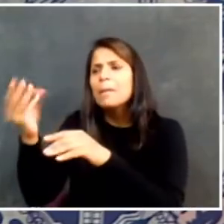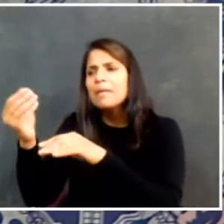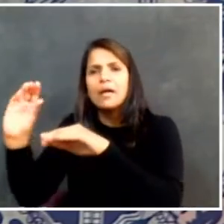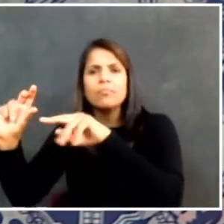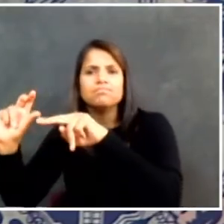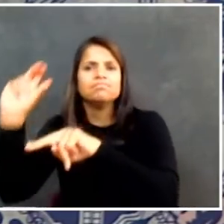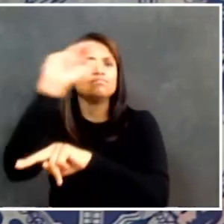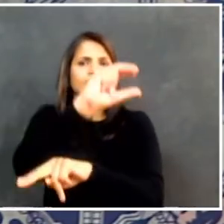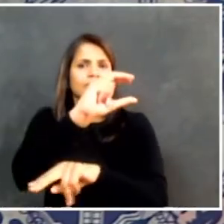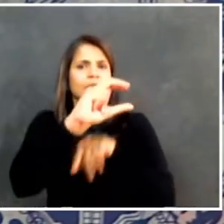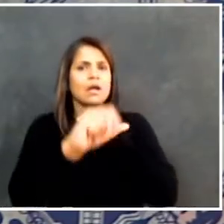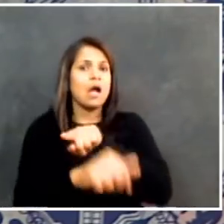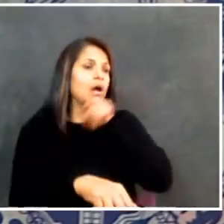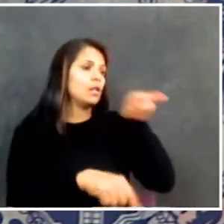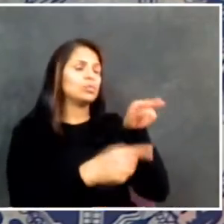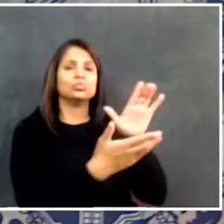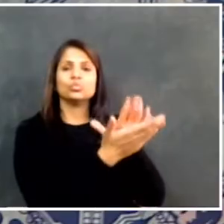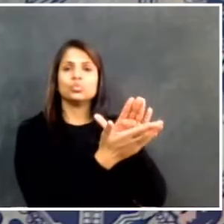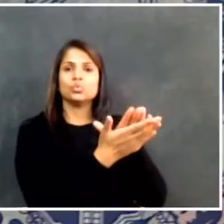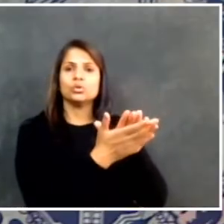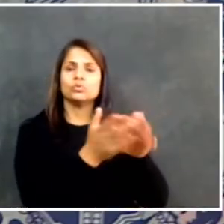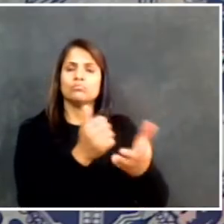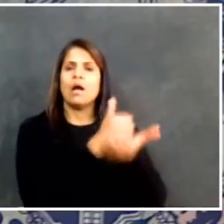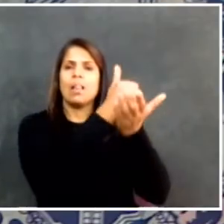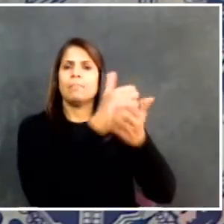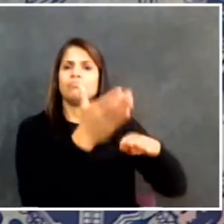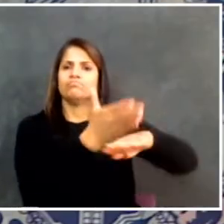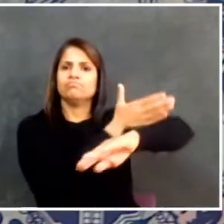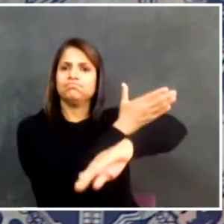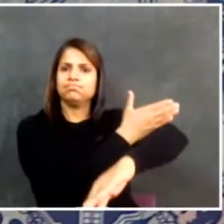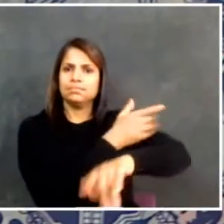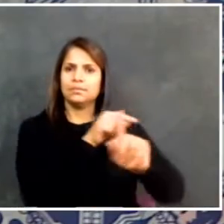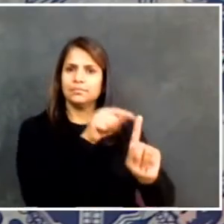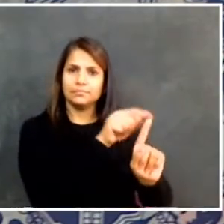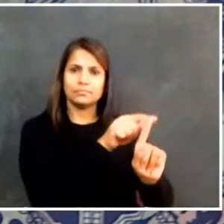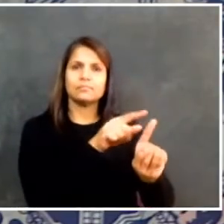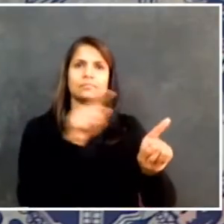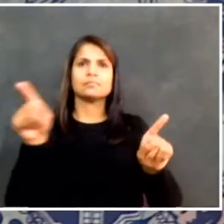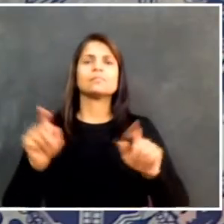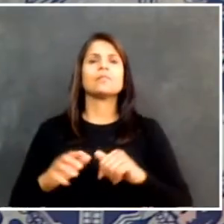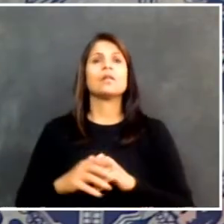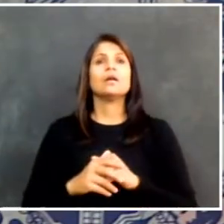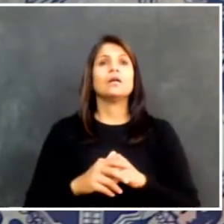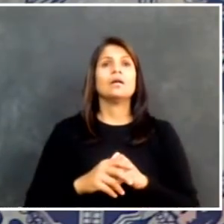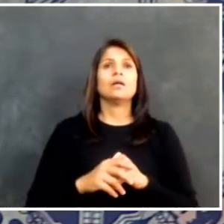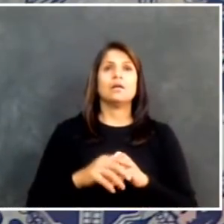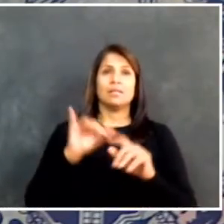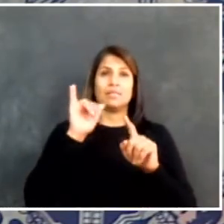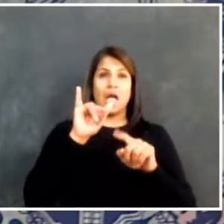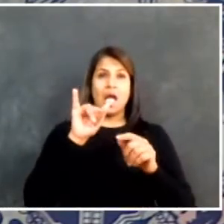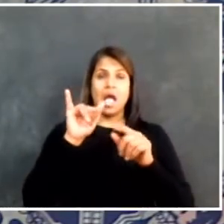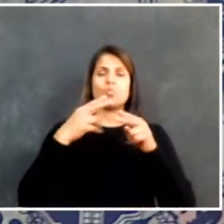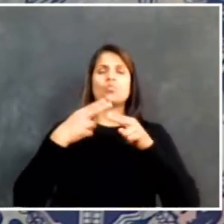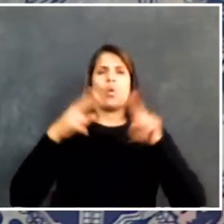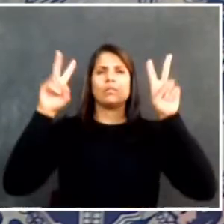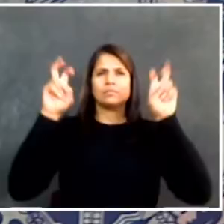fought inequality. We helped kids get support where they didn't have before. We helped families to navigate through a lot